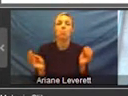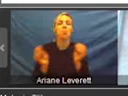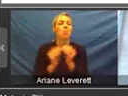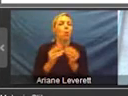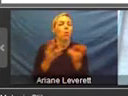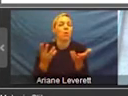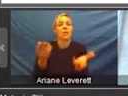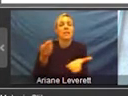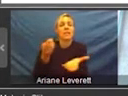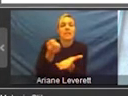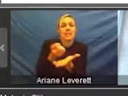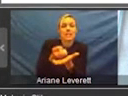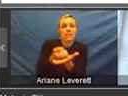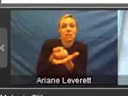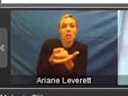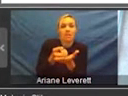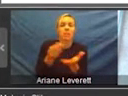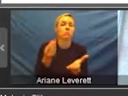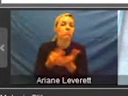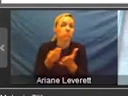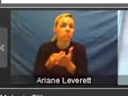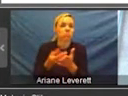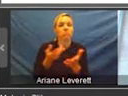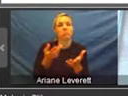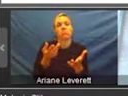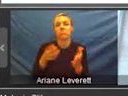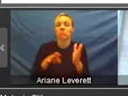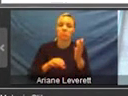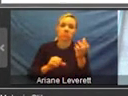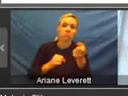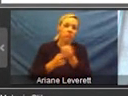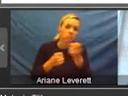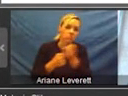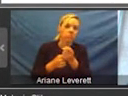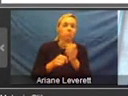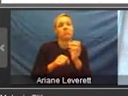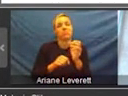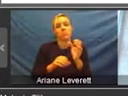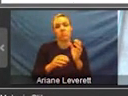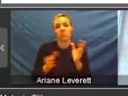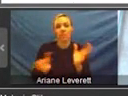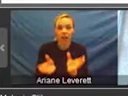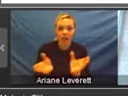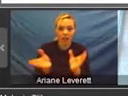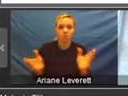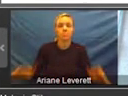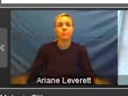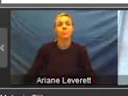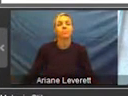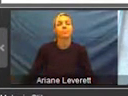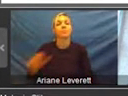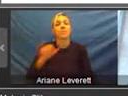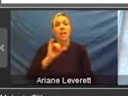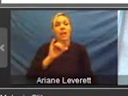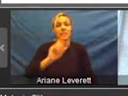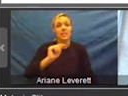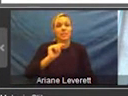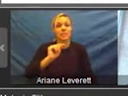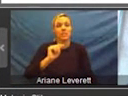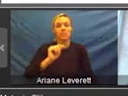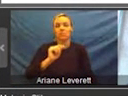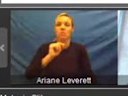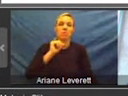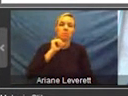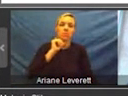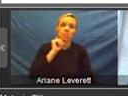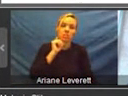Lessons learned, as I said, ICTs are not standalone solutions or catalysts, but tools with the potential to support a